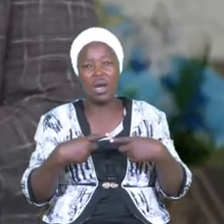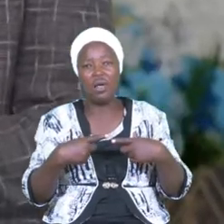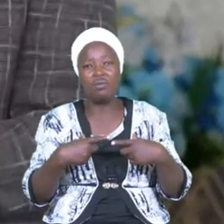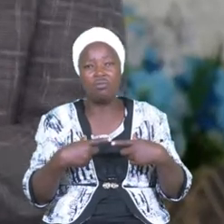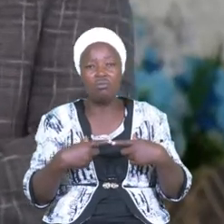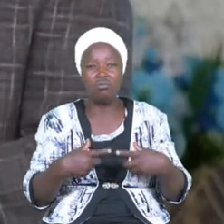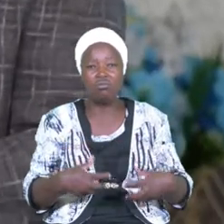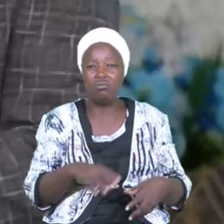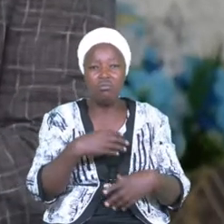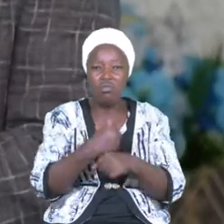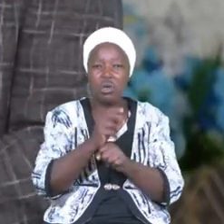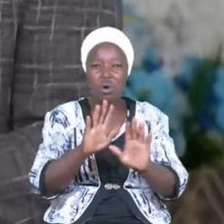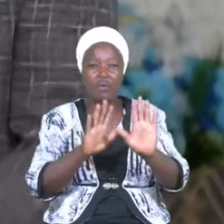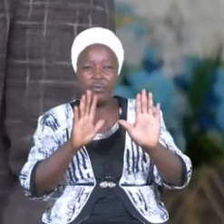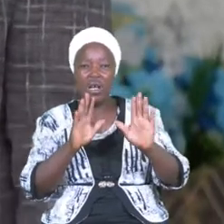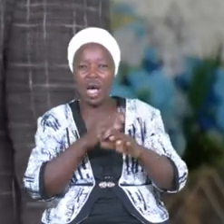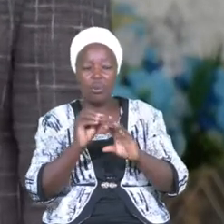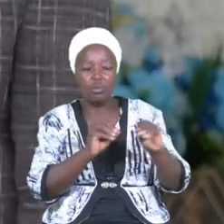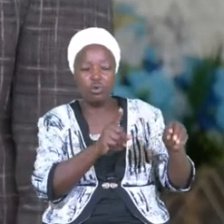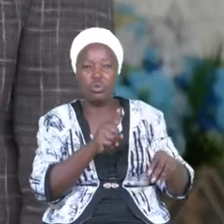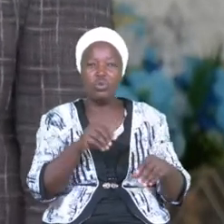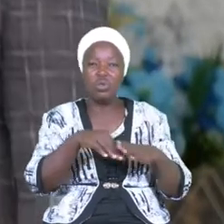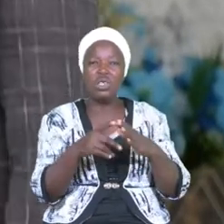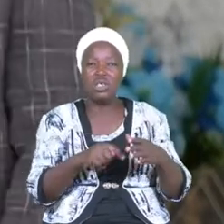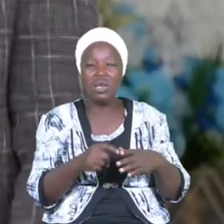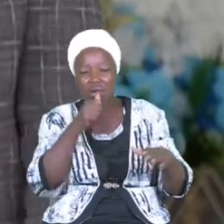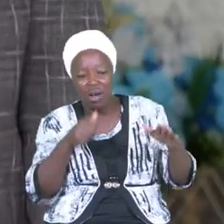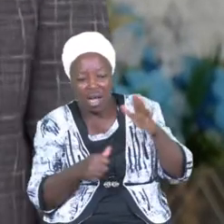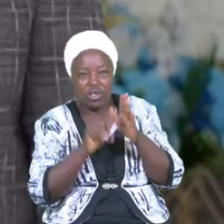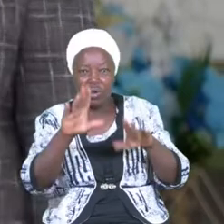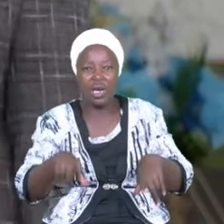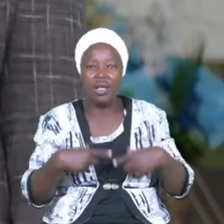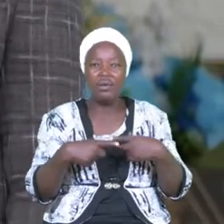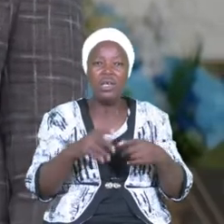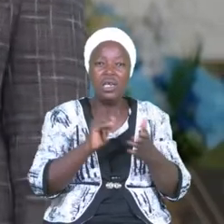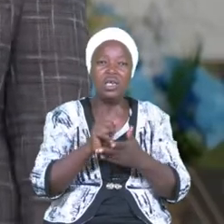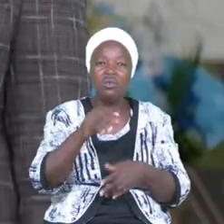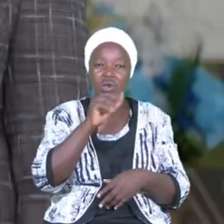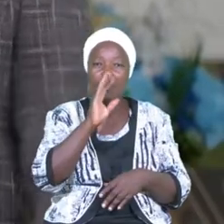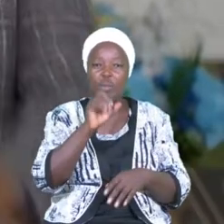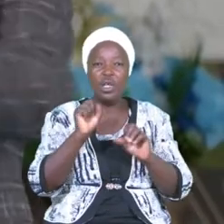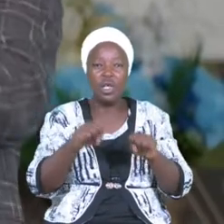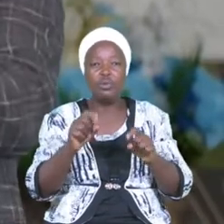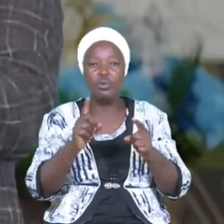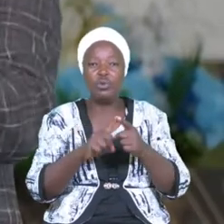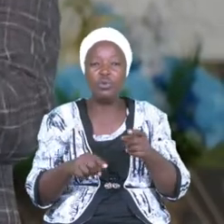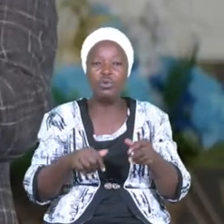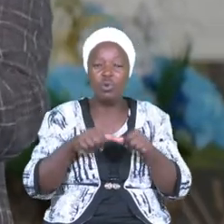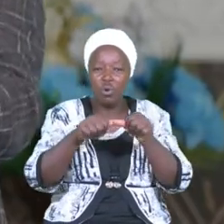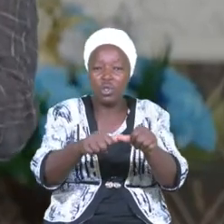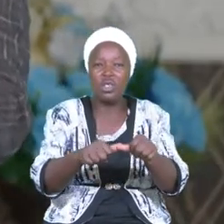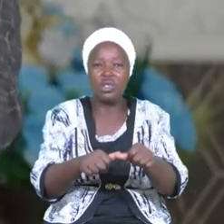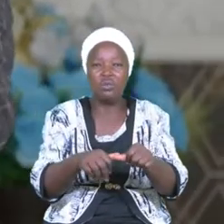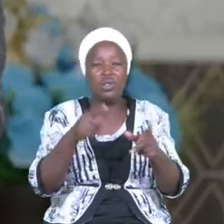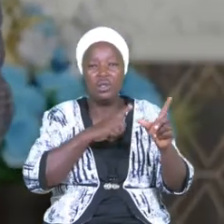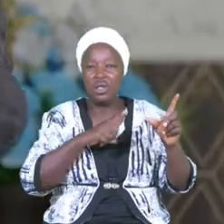life, and put you in the cooler, that you'll not be able to occupy, the Lord says,